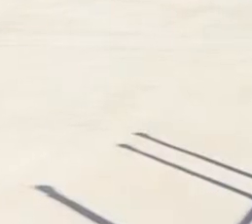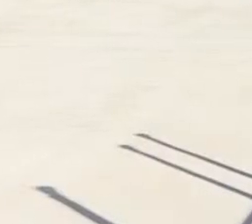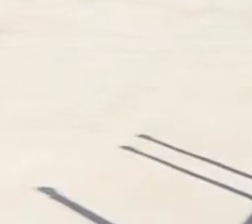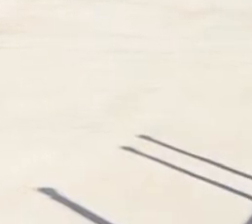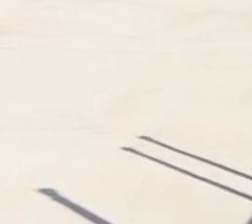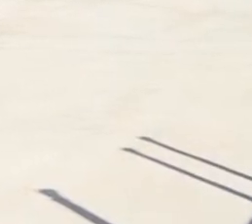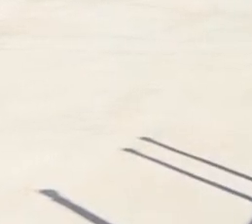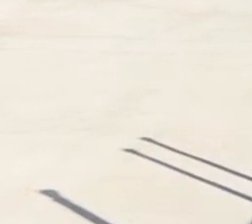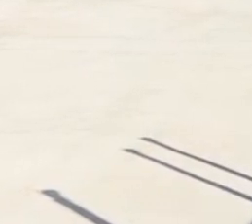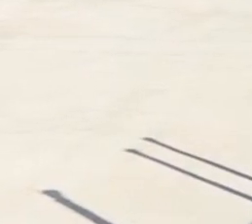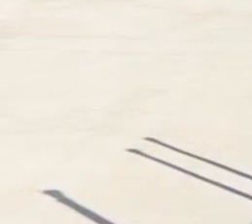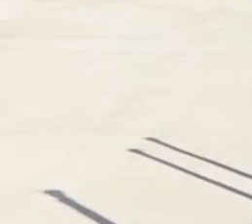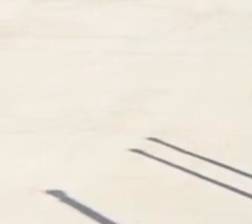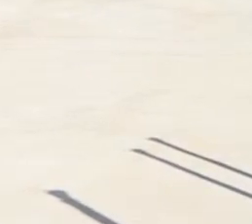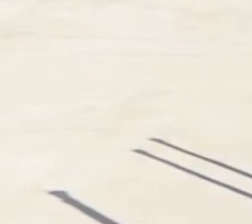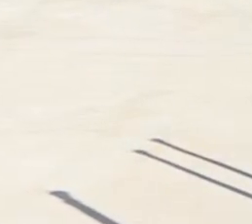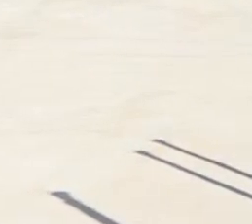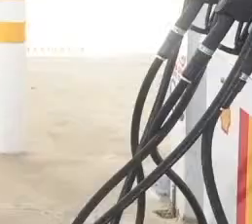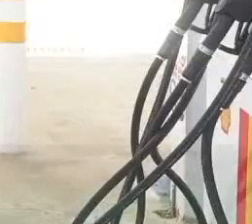bengena ke ngoku